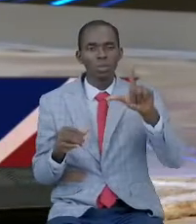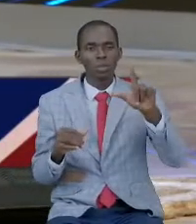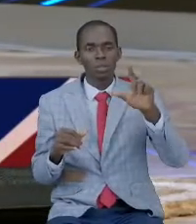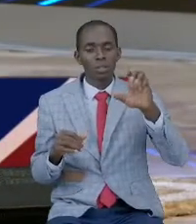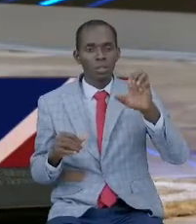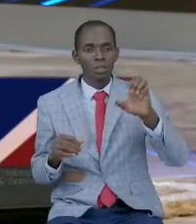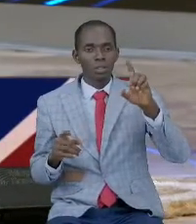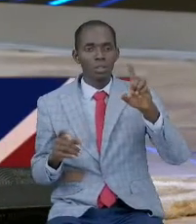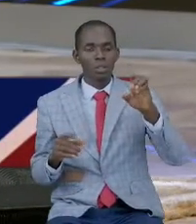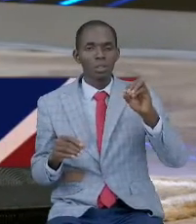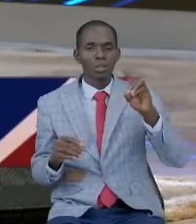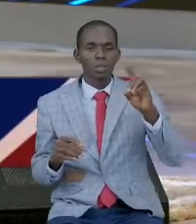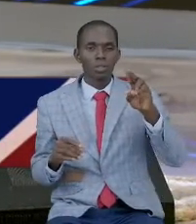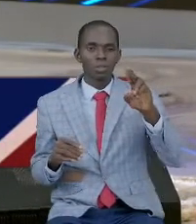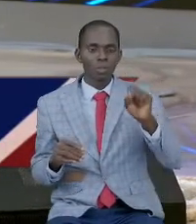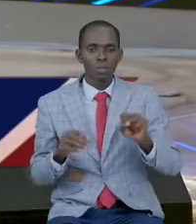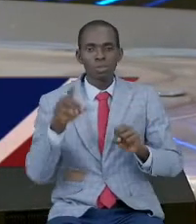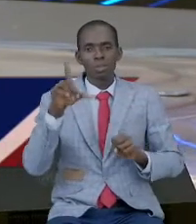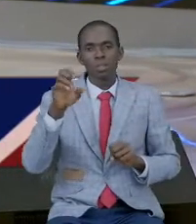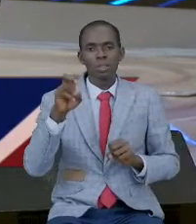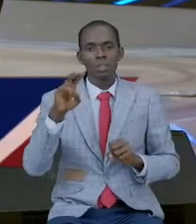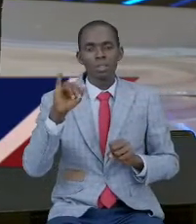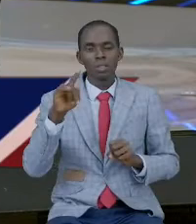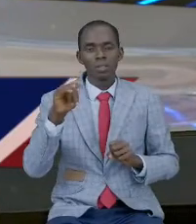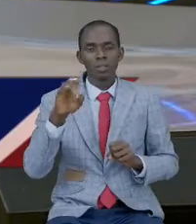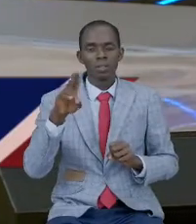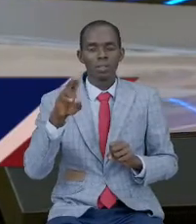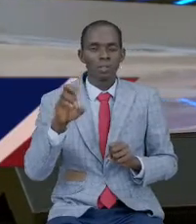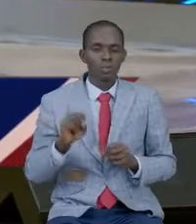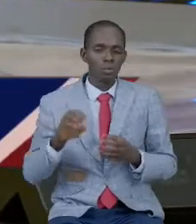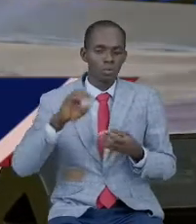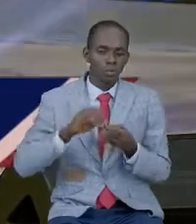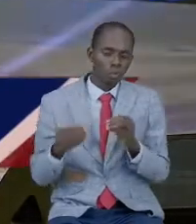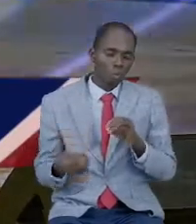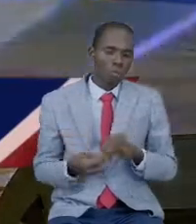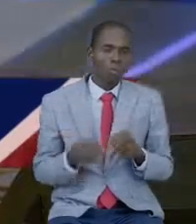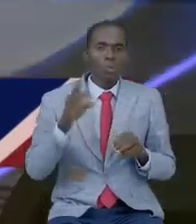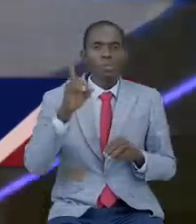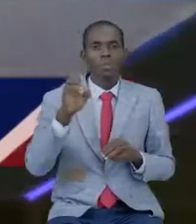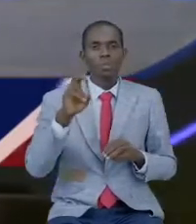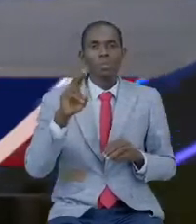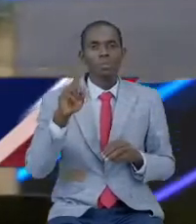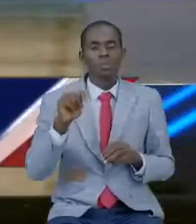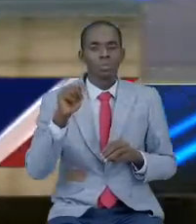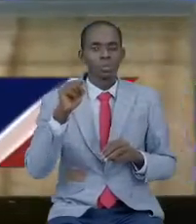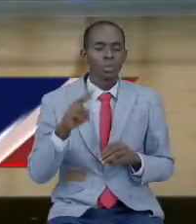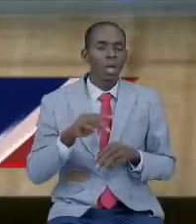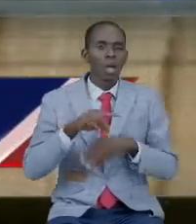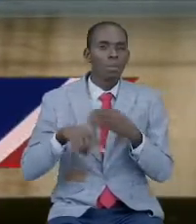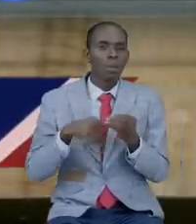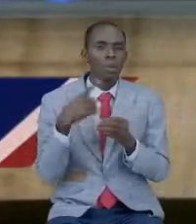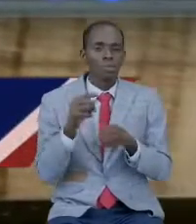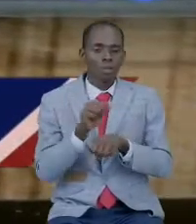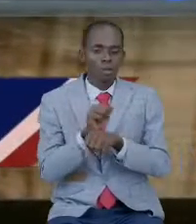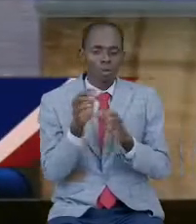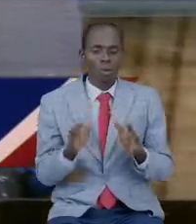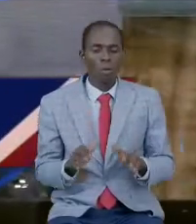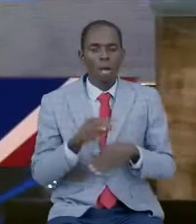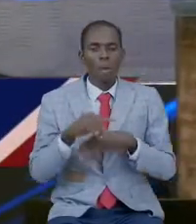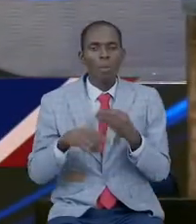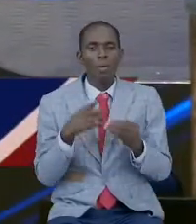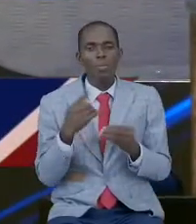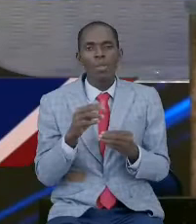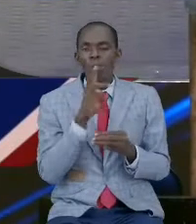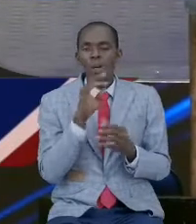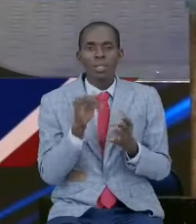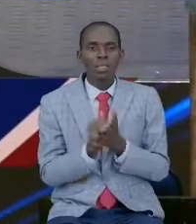Deuteronomy, about Moses, about the children of Israel, about the rock, about the water that came